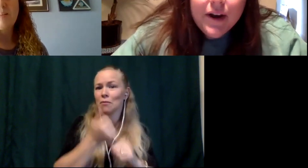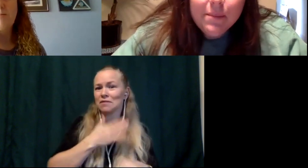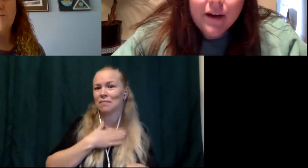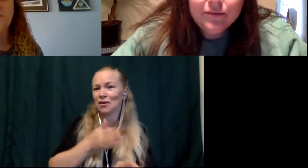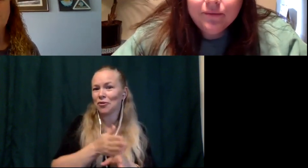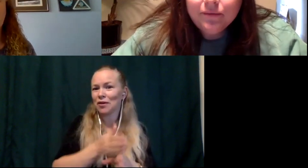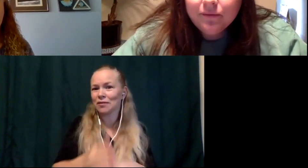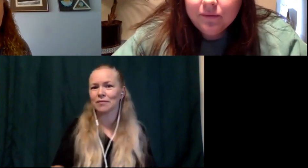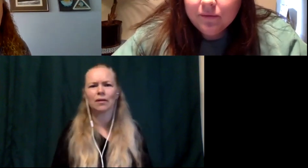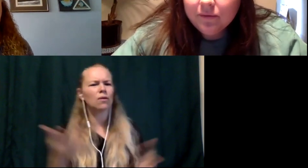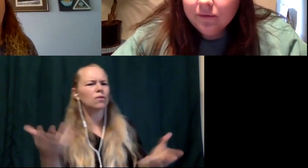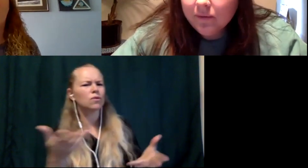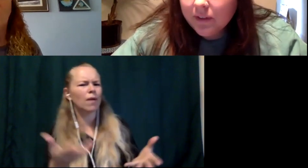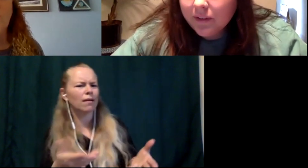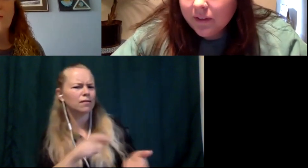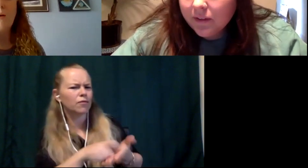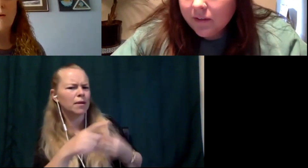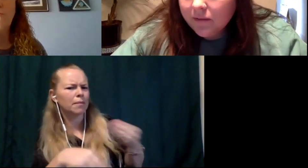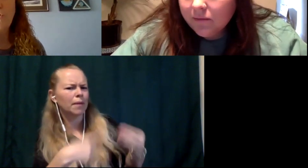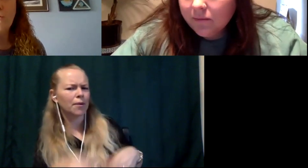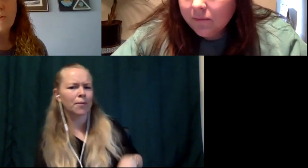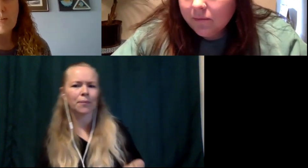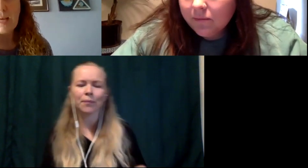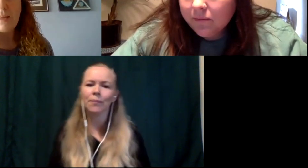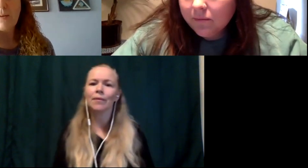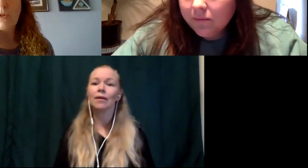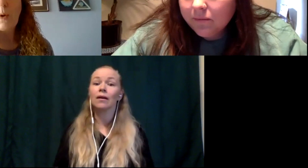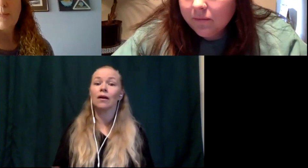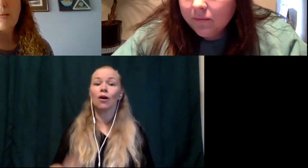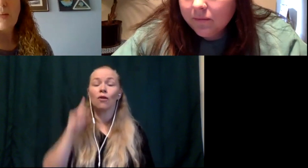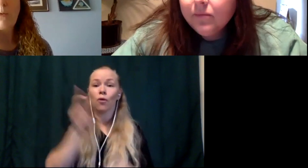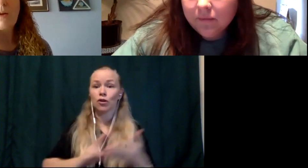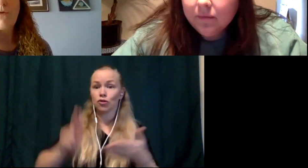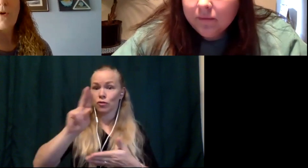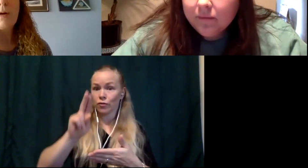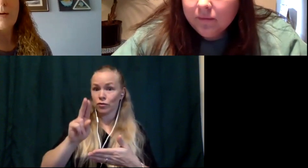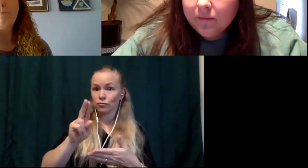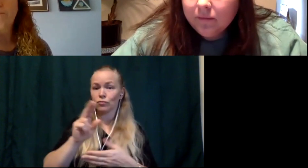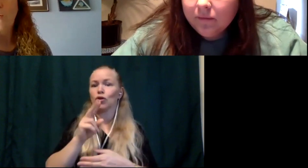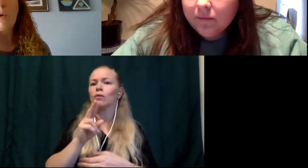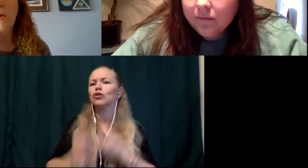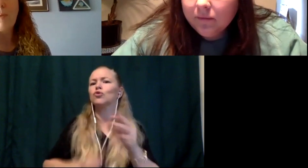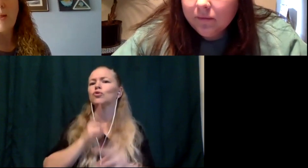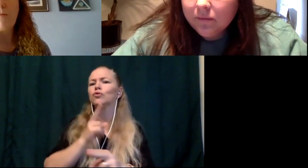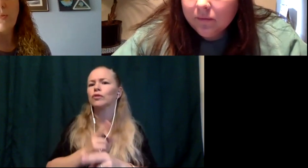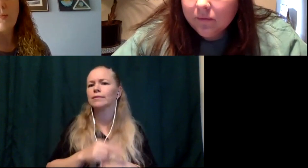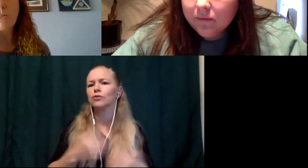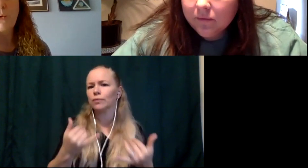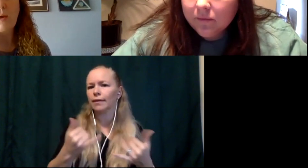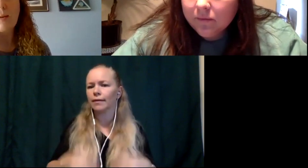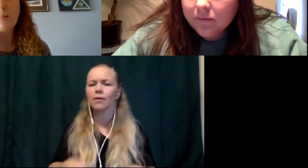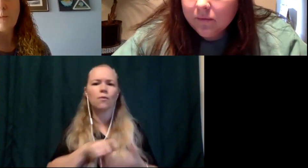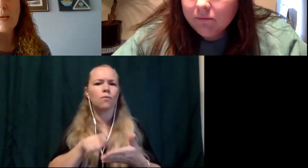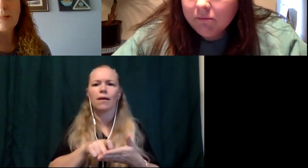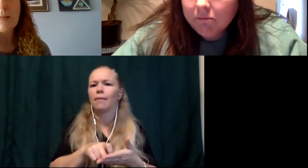else have you written about? Well, for Universe Today, the website that I write for, we write about everything that's